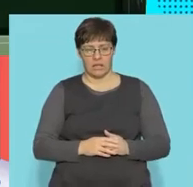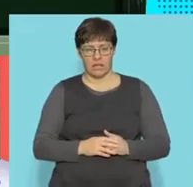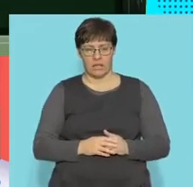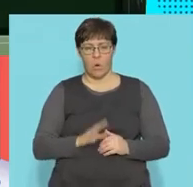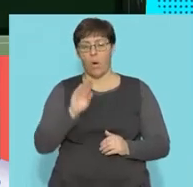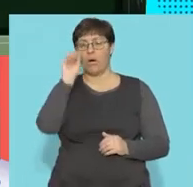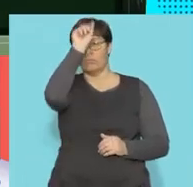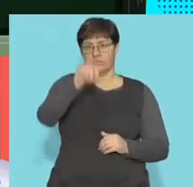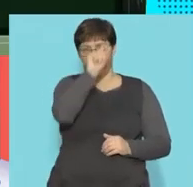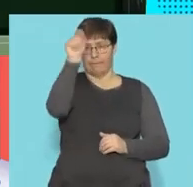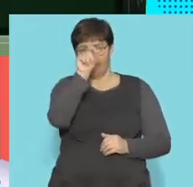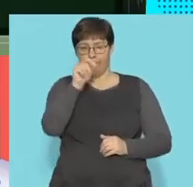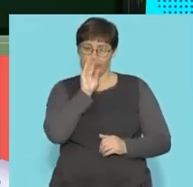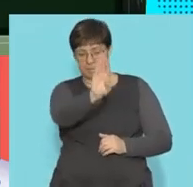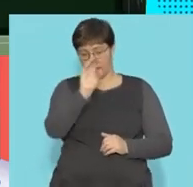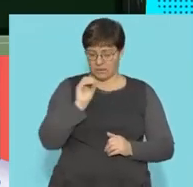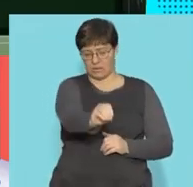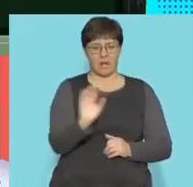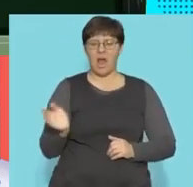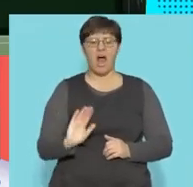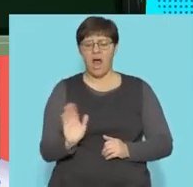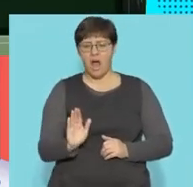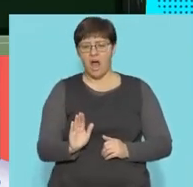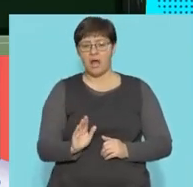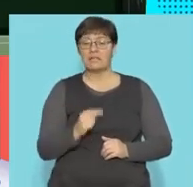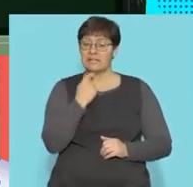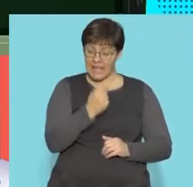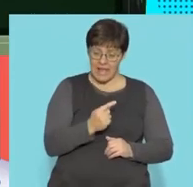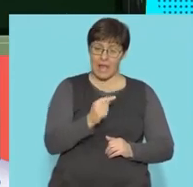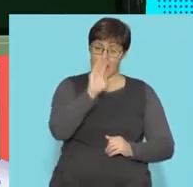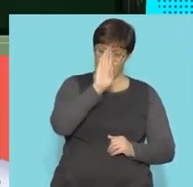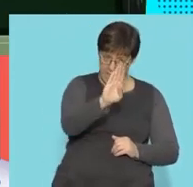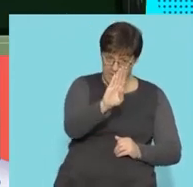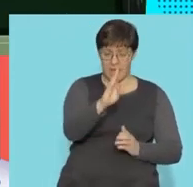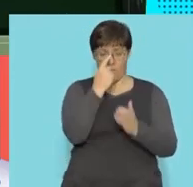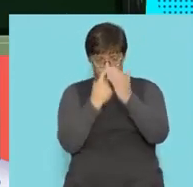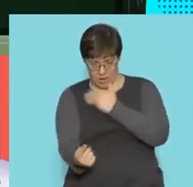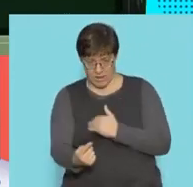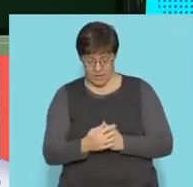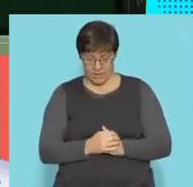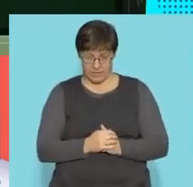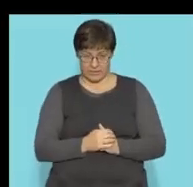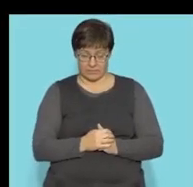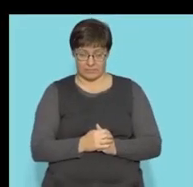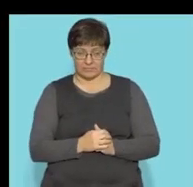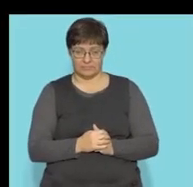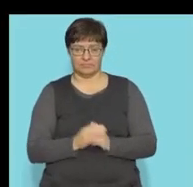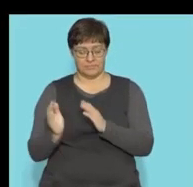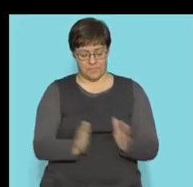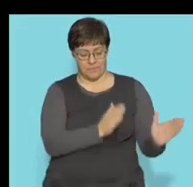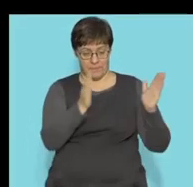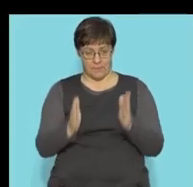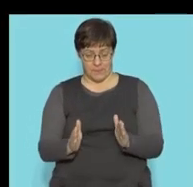B. Follow the instructions and write B only. Let's move on to another